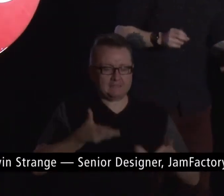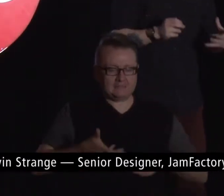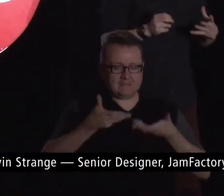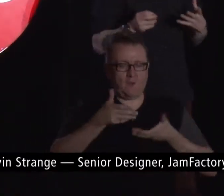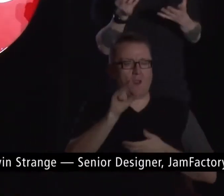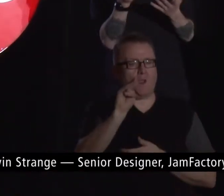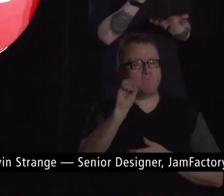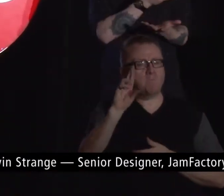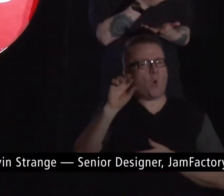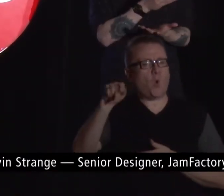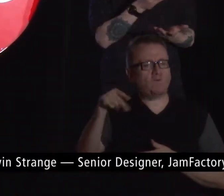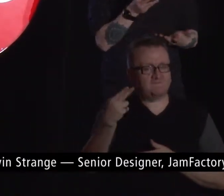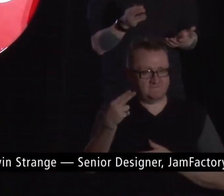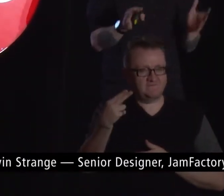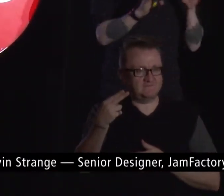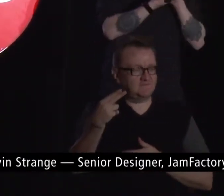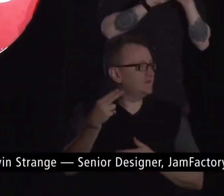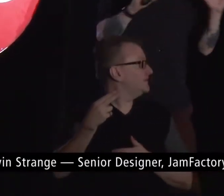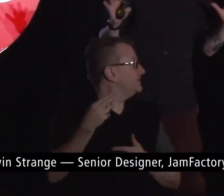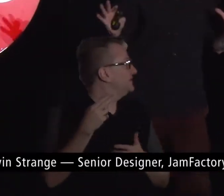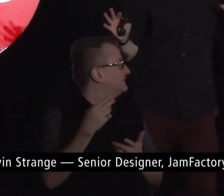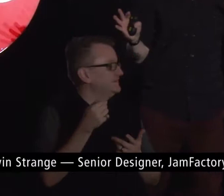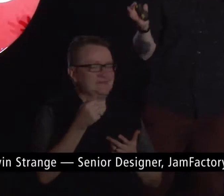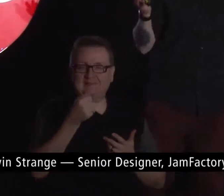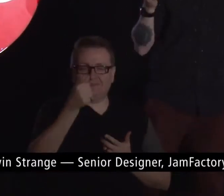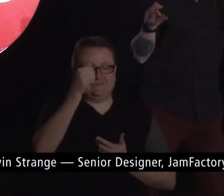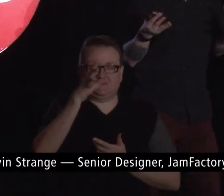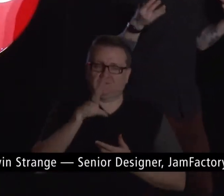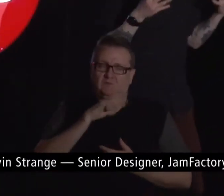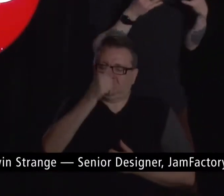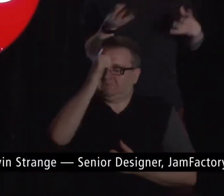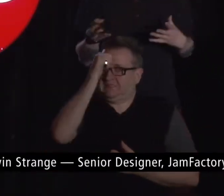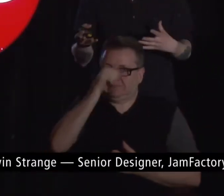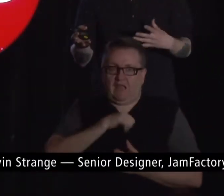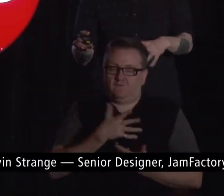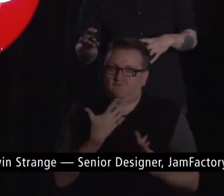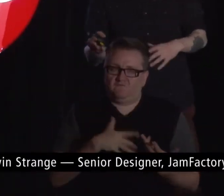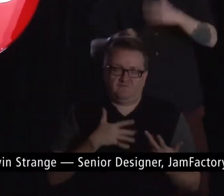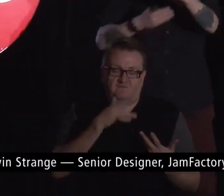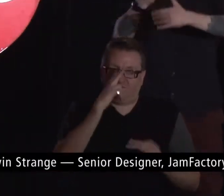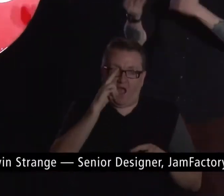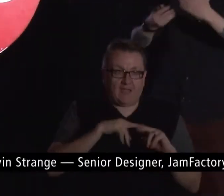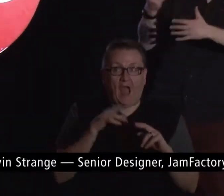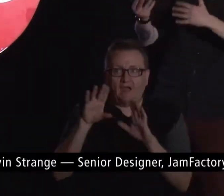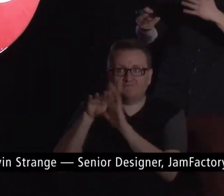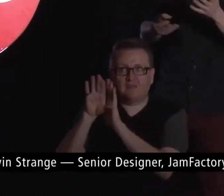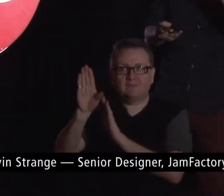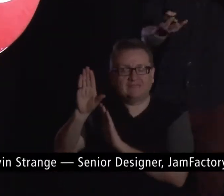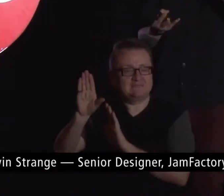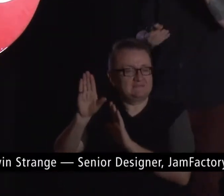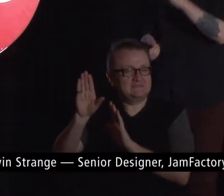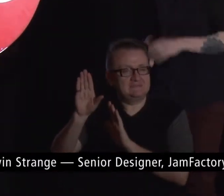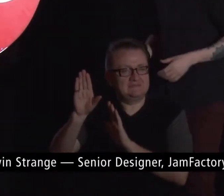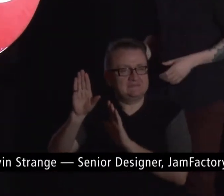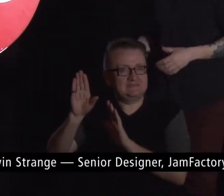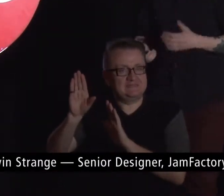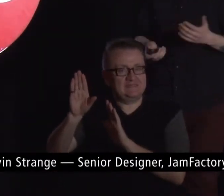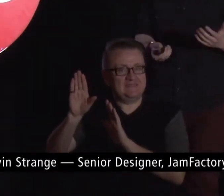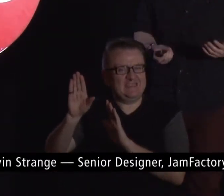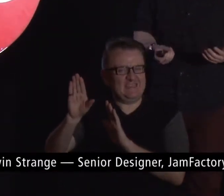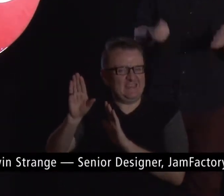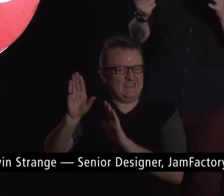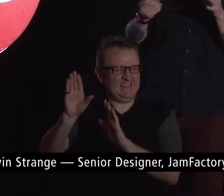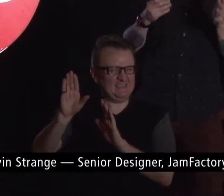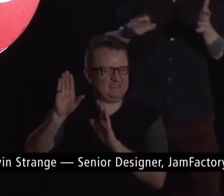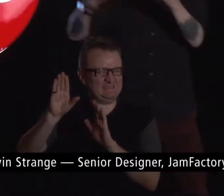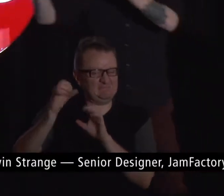Morph. He's our head model maker at Aardman, just such a rad dude, and it was lovely. I got to make a short film about him creating a